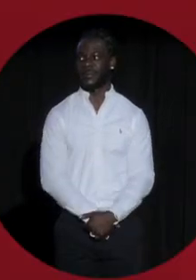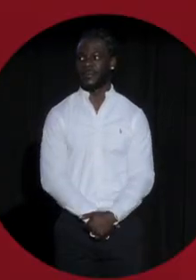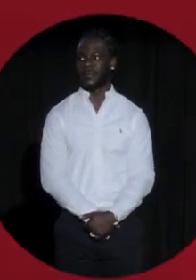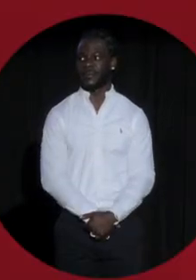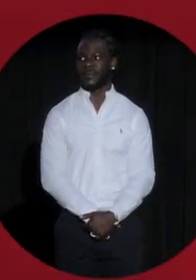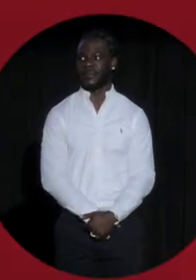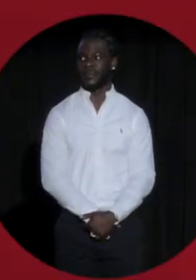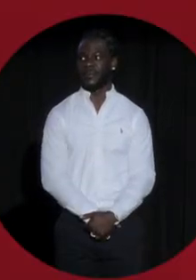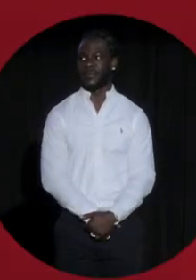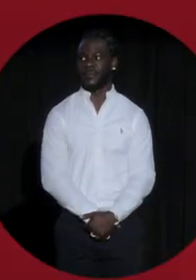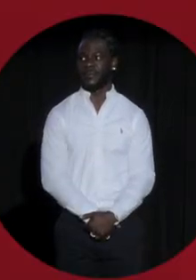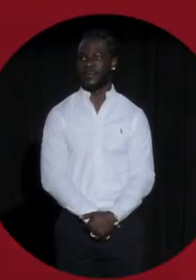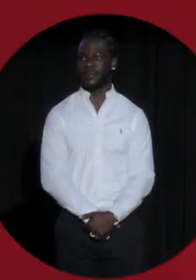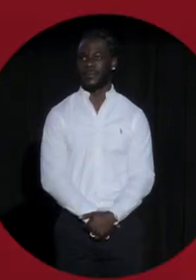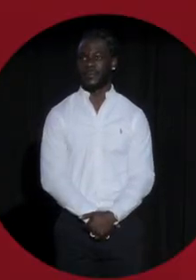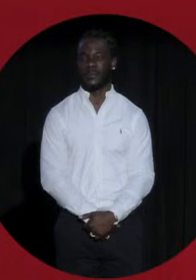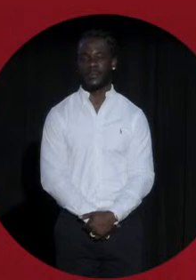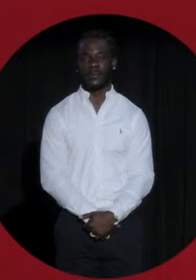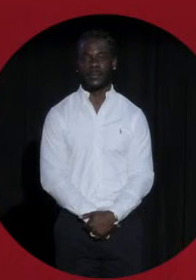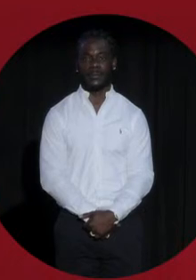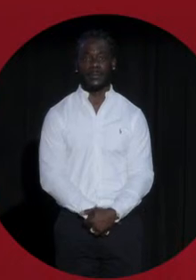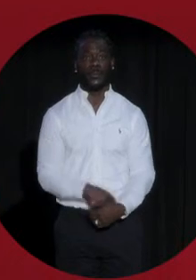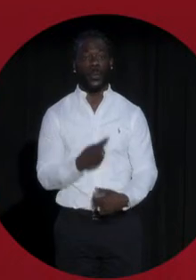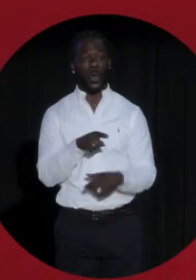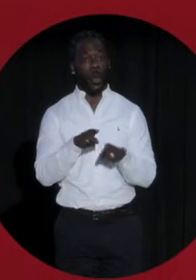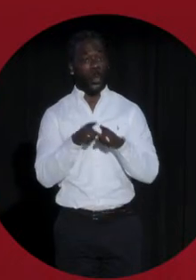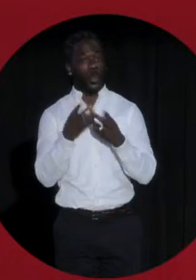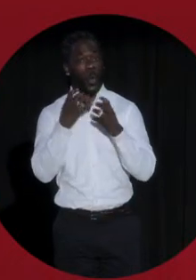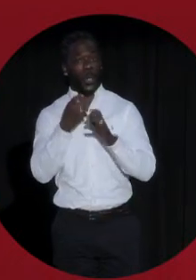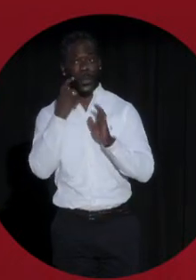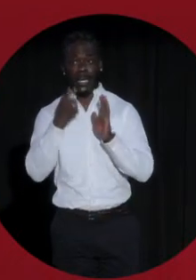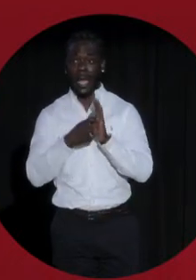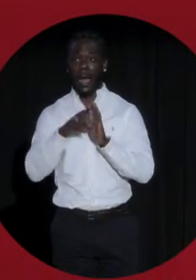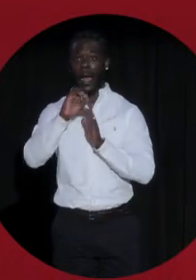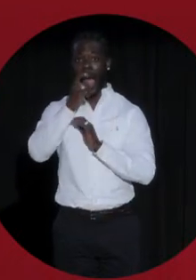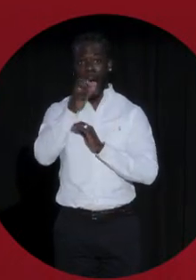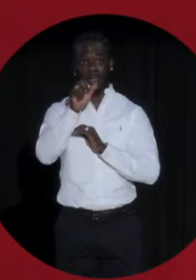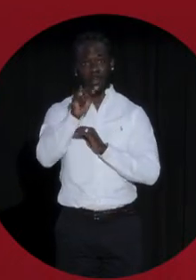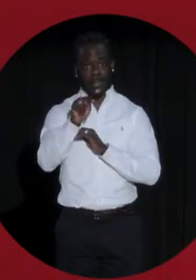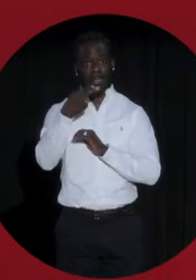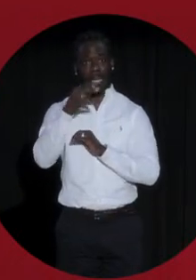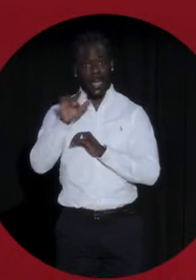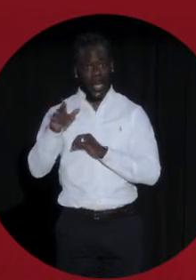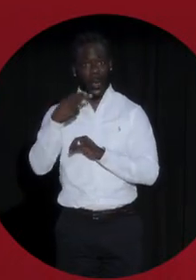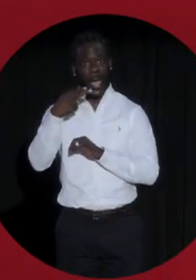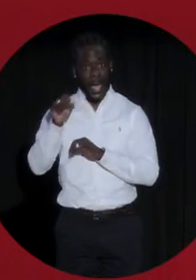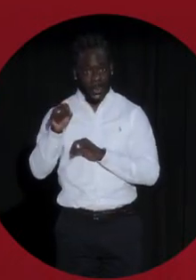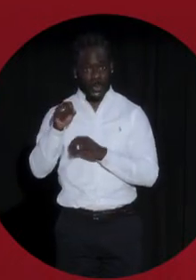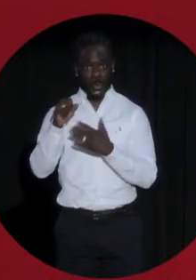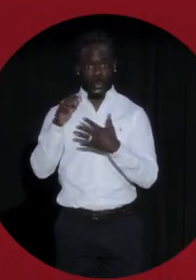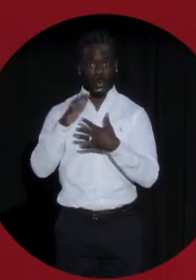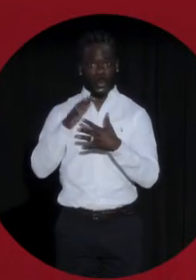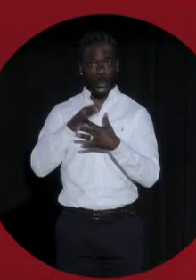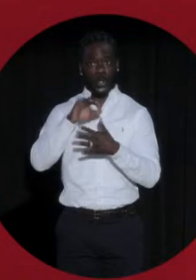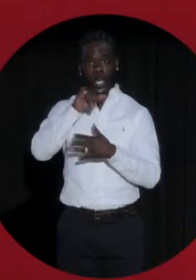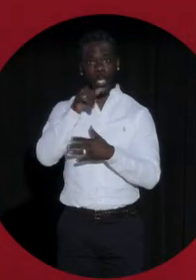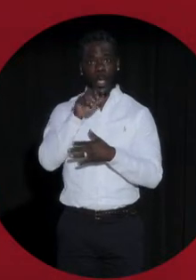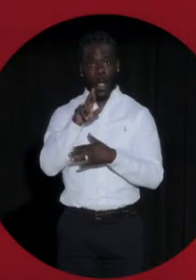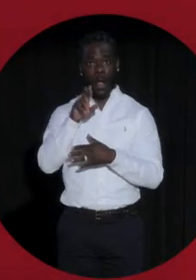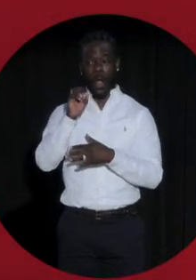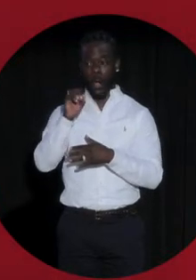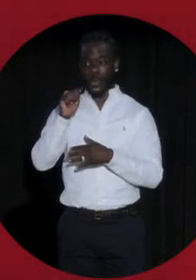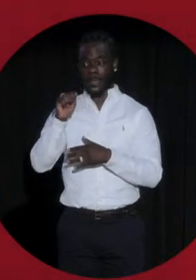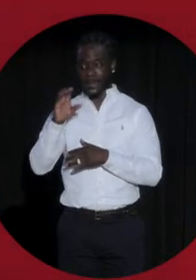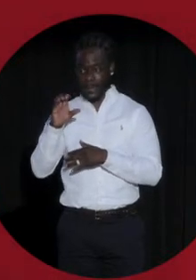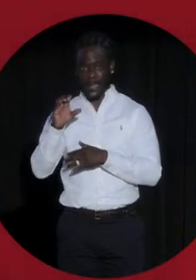We do want to acknowledge the Oxon Hill High School Junior ROTC cadets who